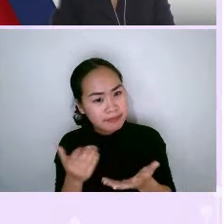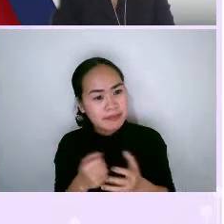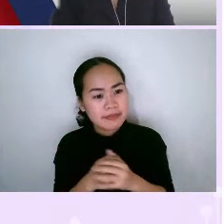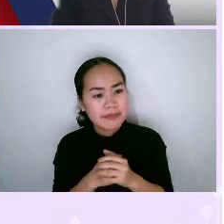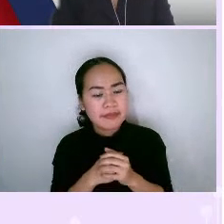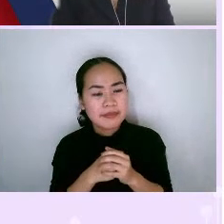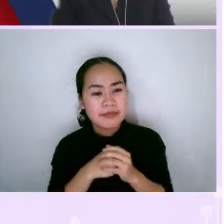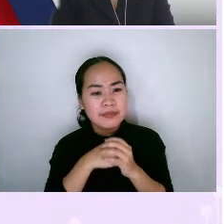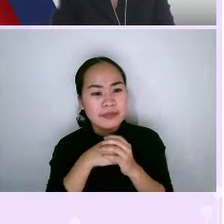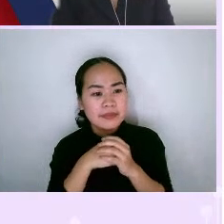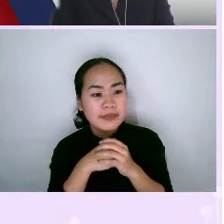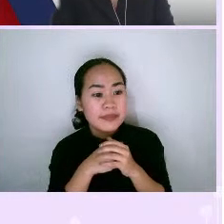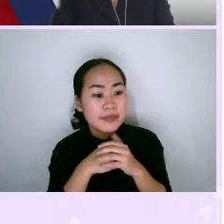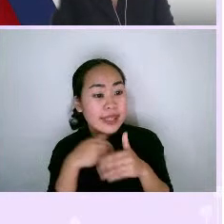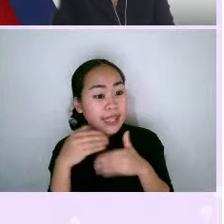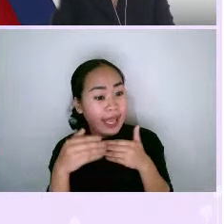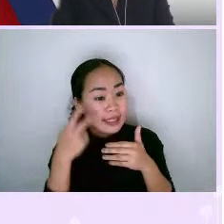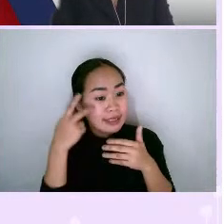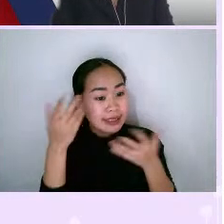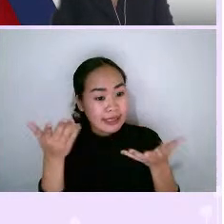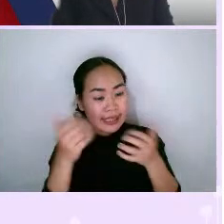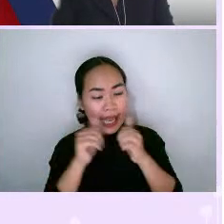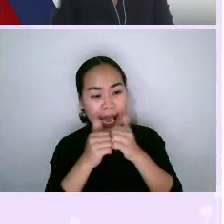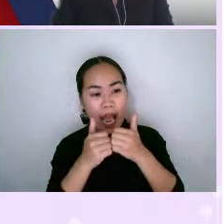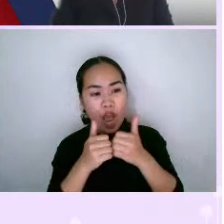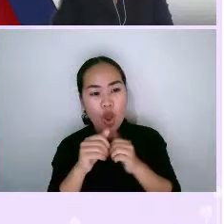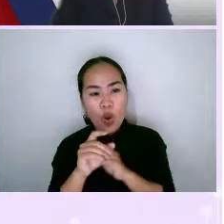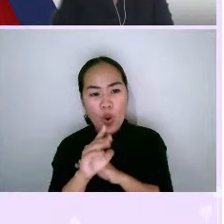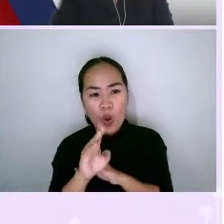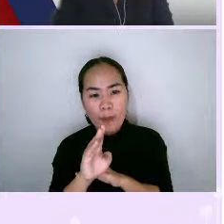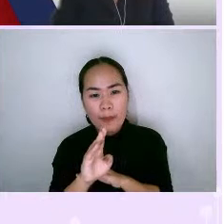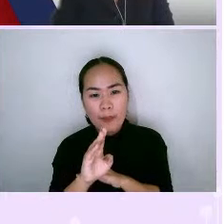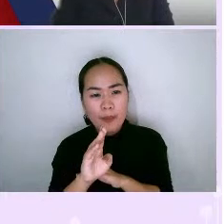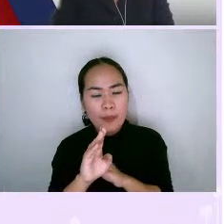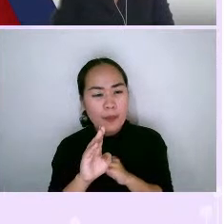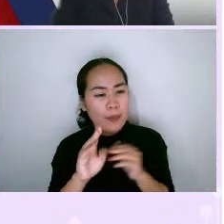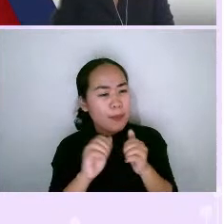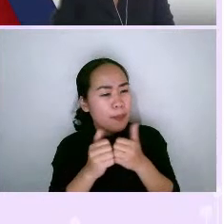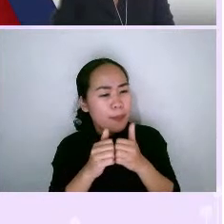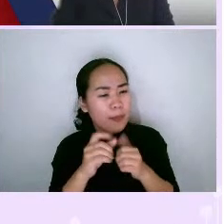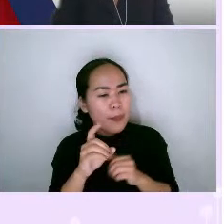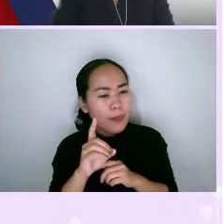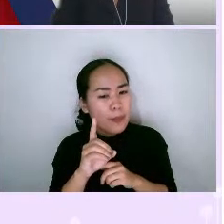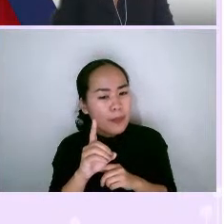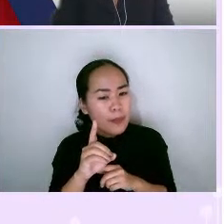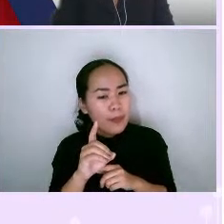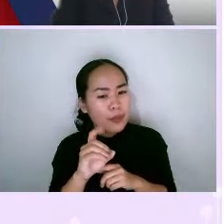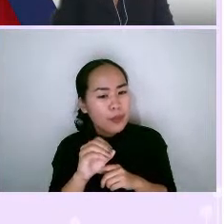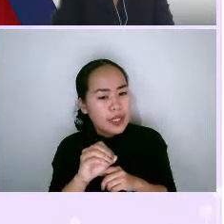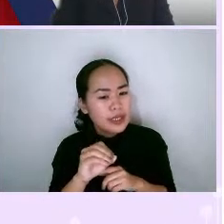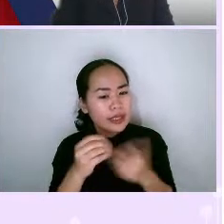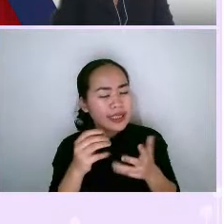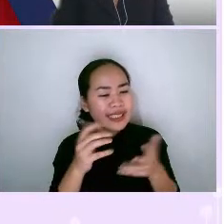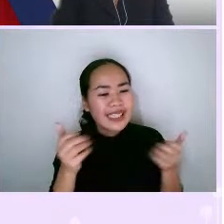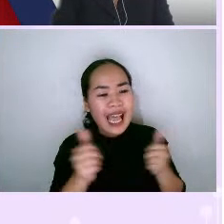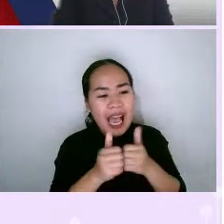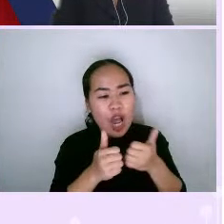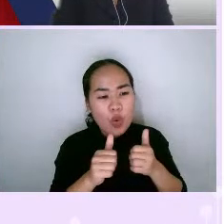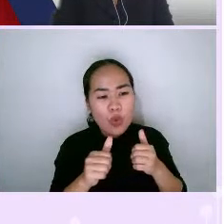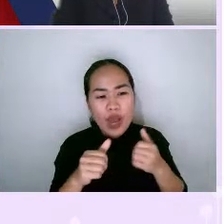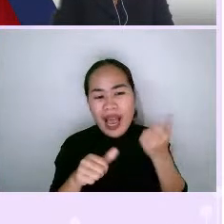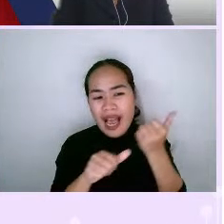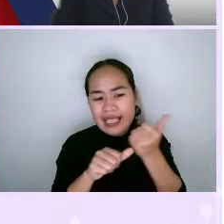DTI through our Bureau of Domestic Trade Promotion has been assisting our micro, small, and